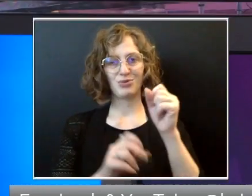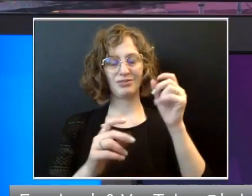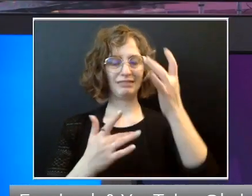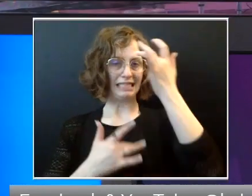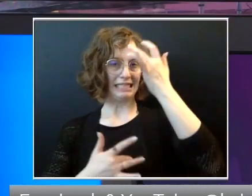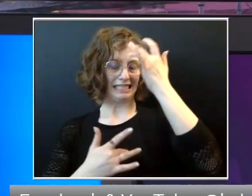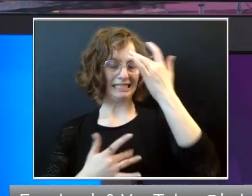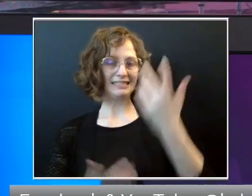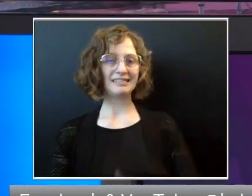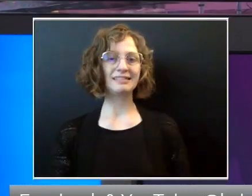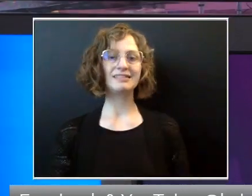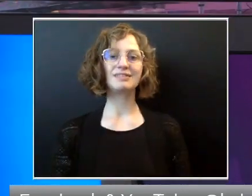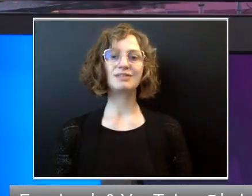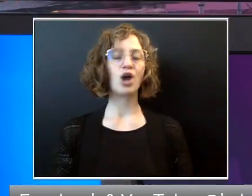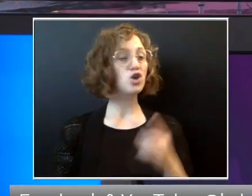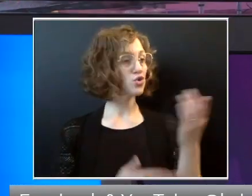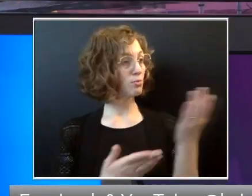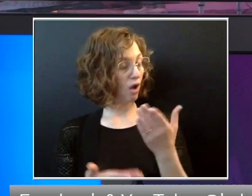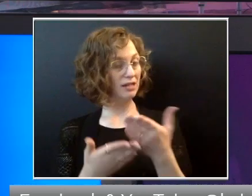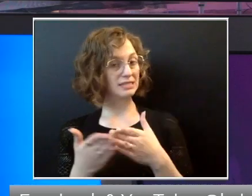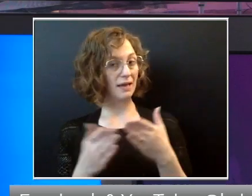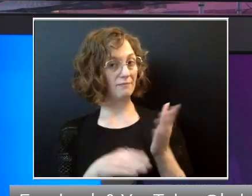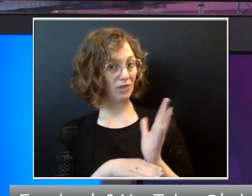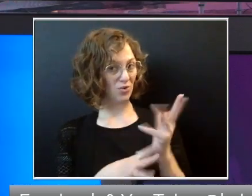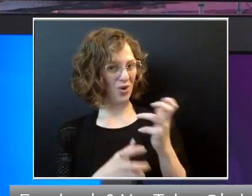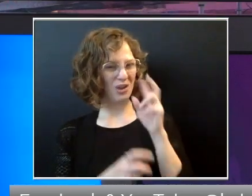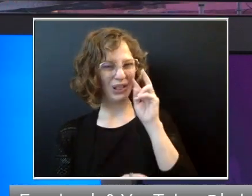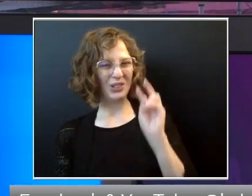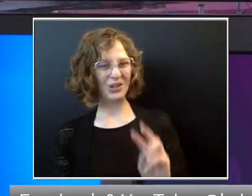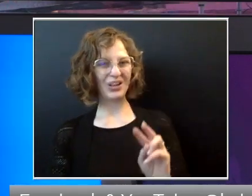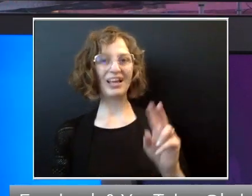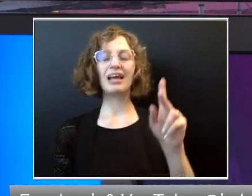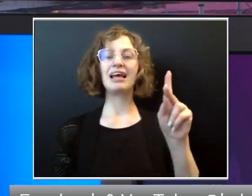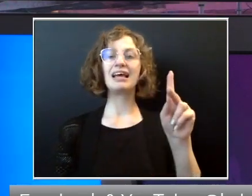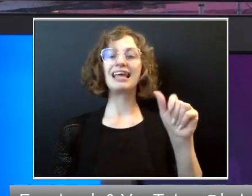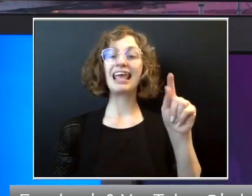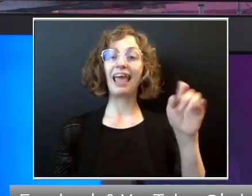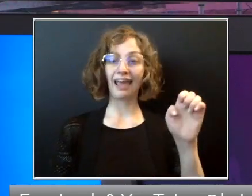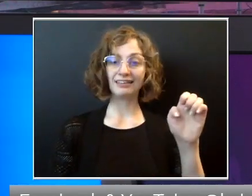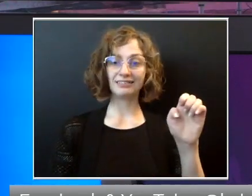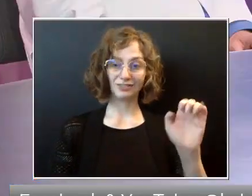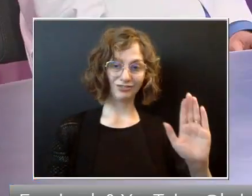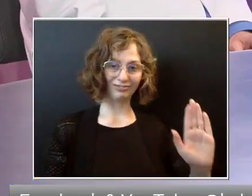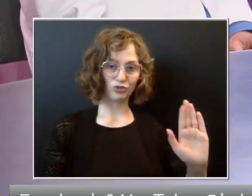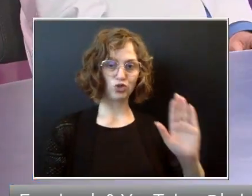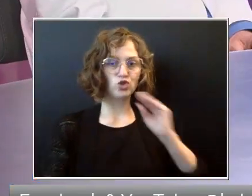look at. This is Kate. This is Marque Ann's daughter's heart. What are we seeing here?